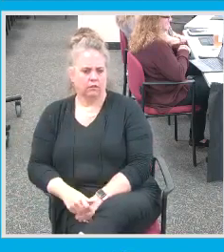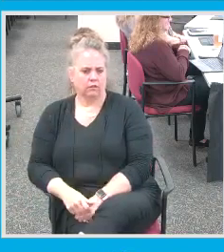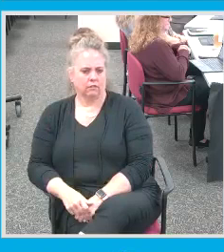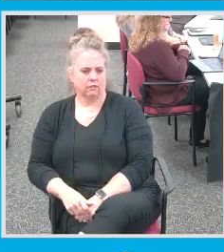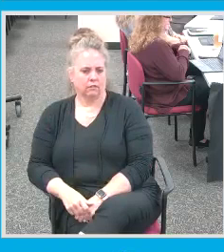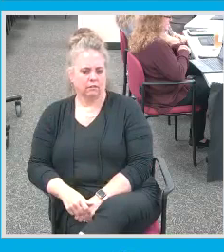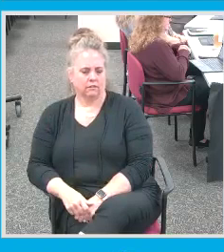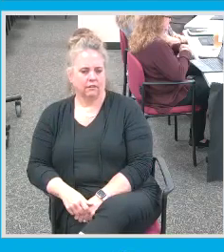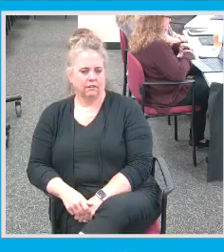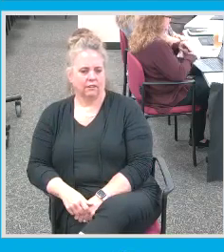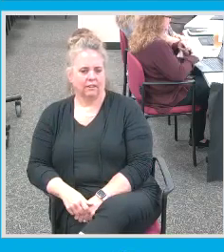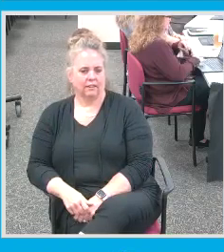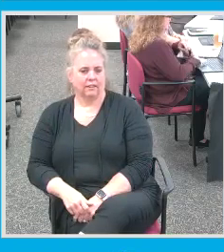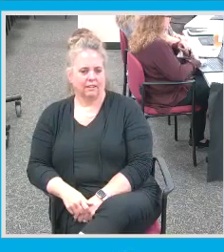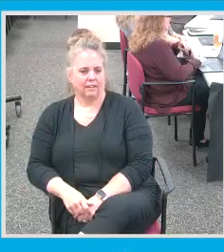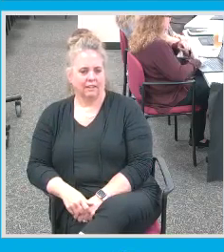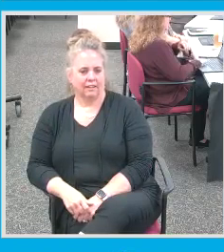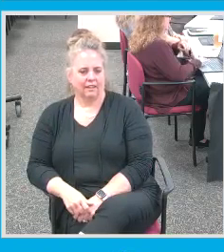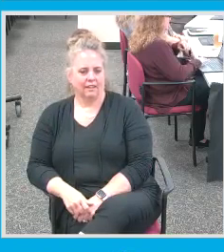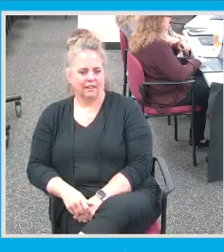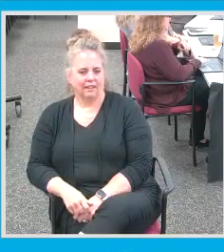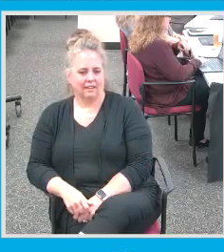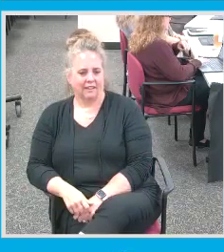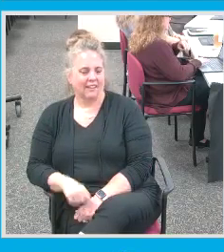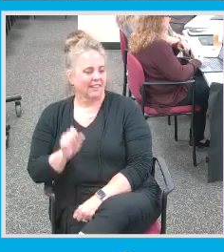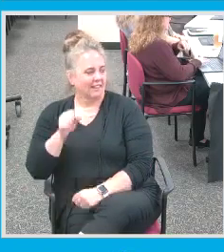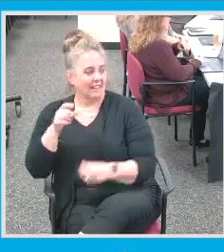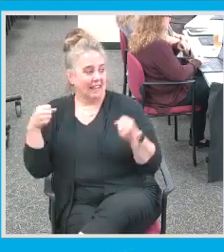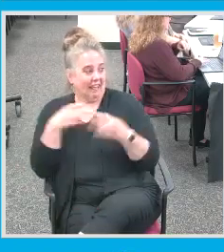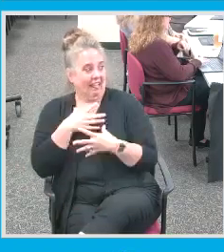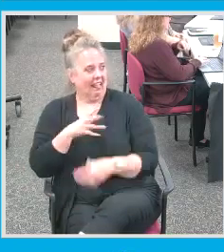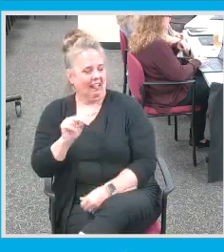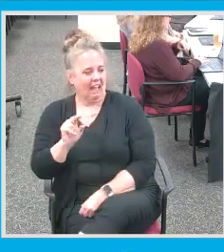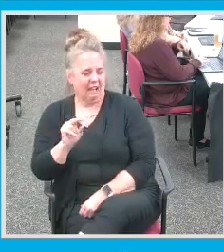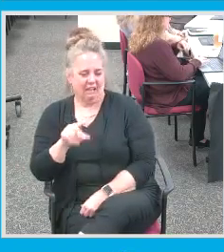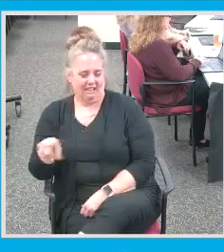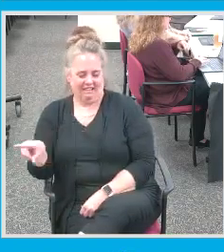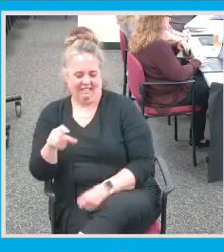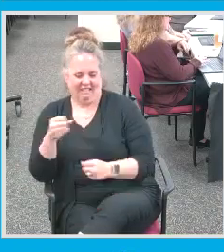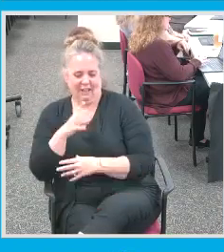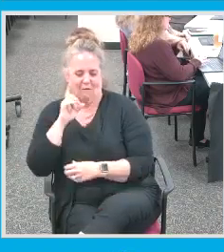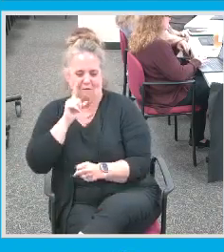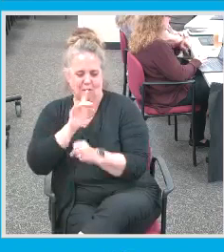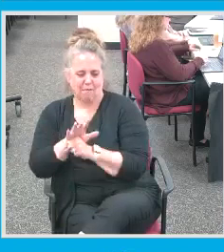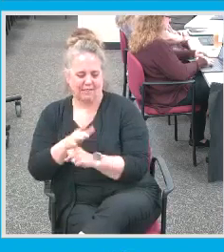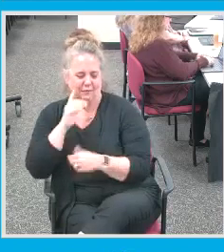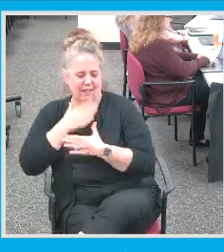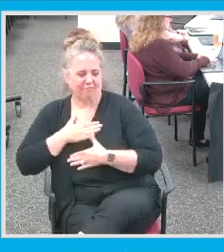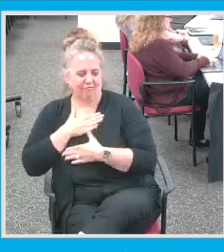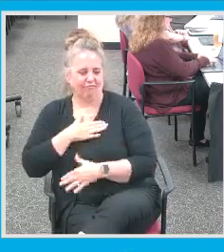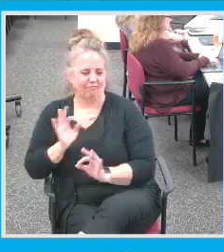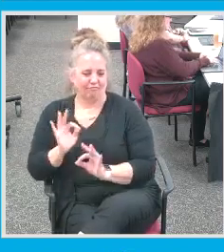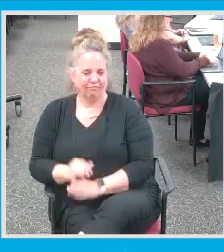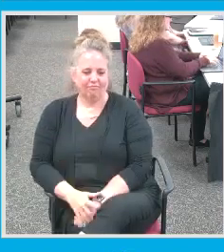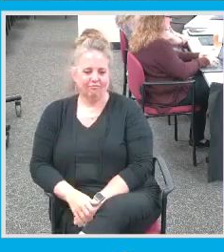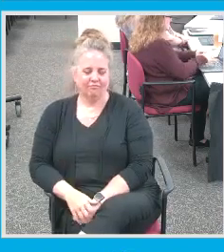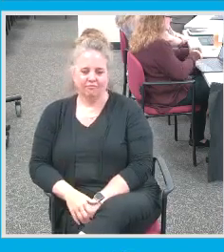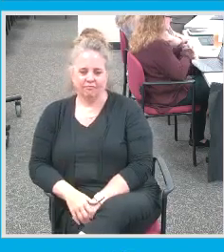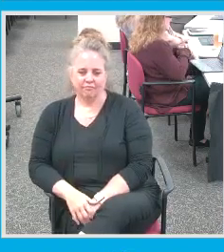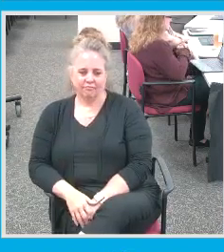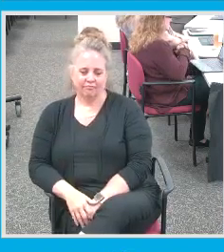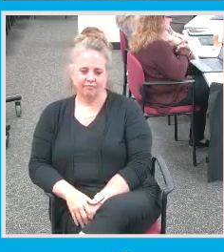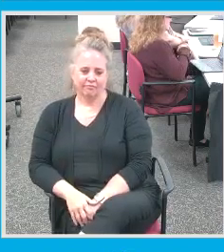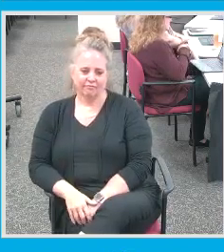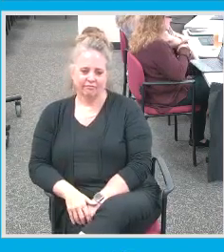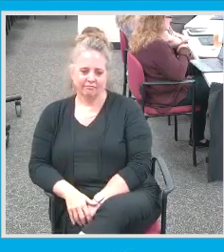be. We will be, I promise. Okay. I have a second question. Yes. And it may not be yours to answer, and it may not be to answer now,